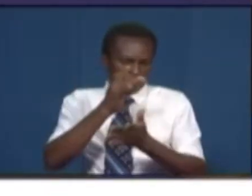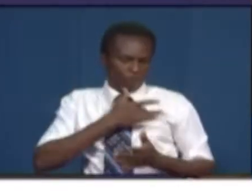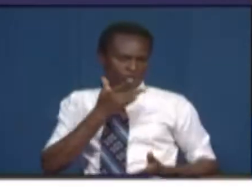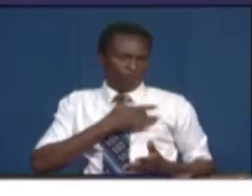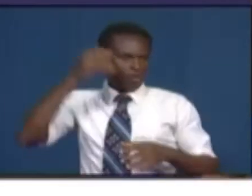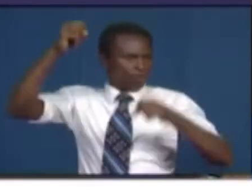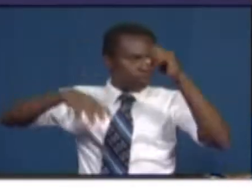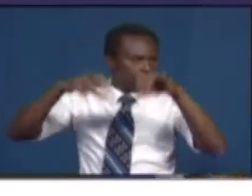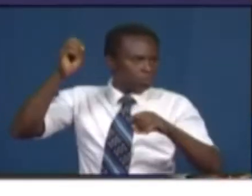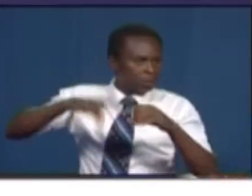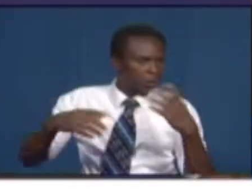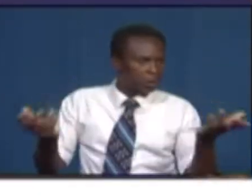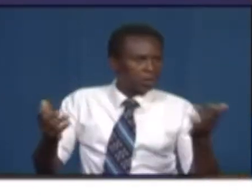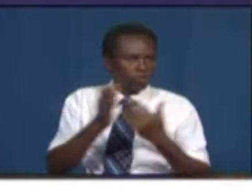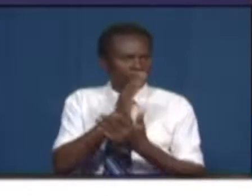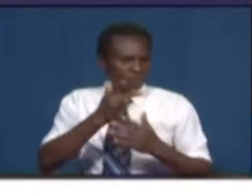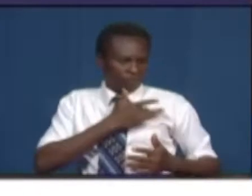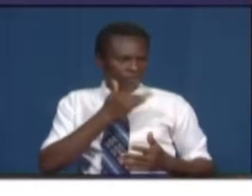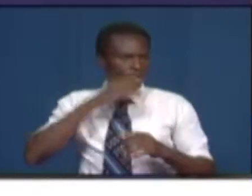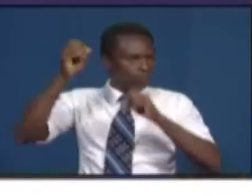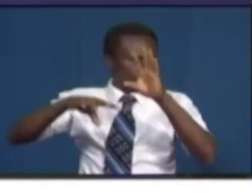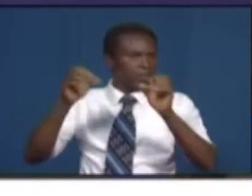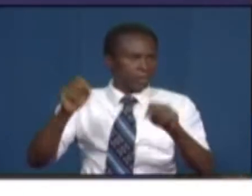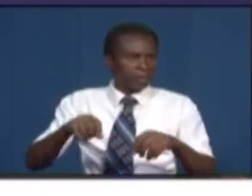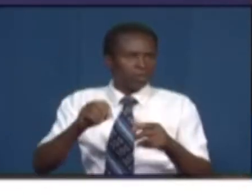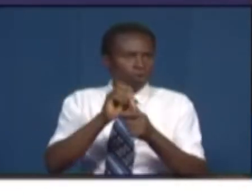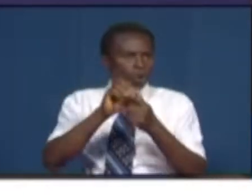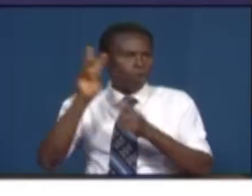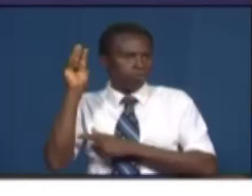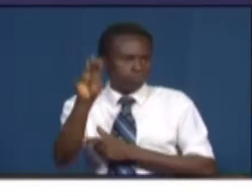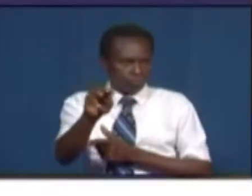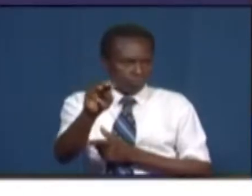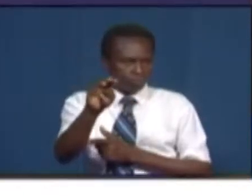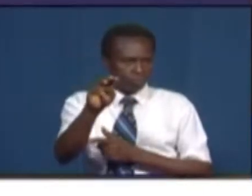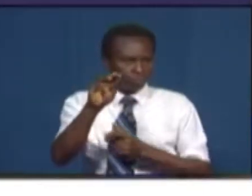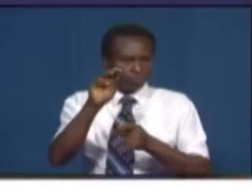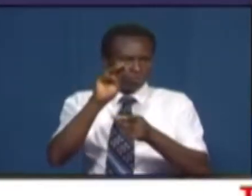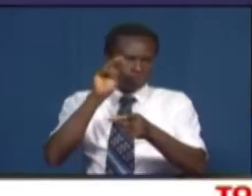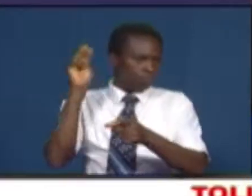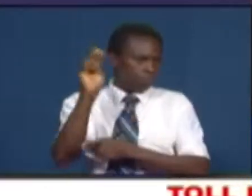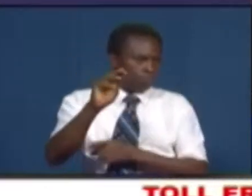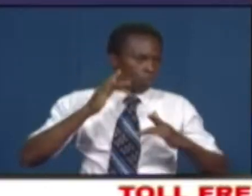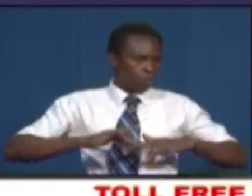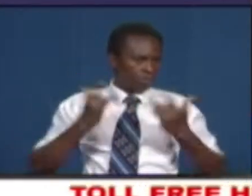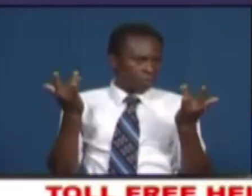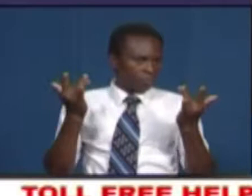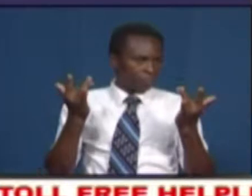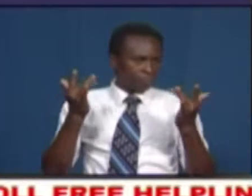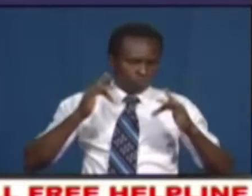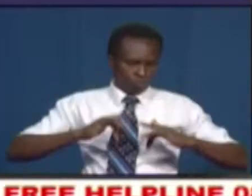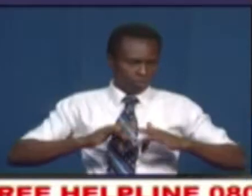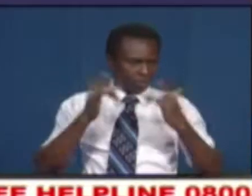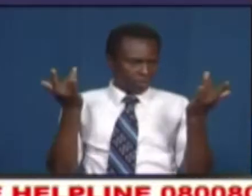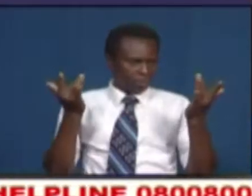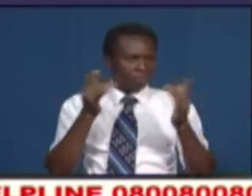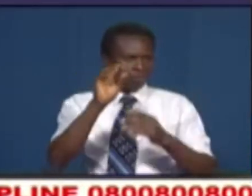send your comments there. We'll read it live on the show. You can also send us a text message or a WhatsApp message to the number